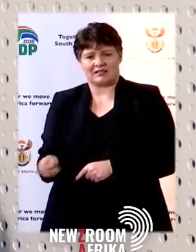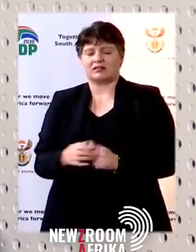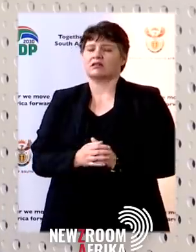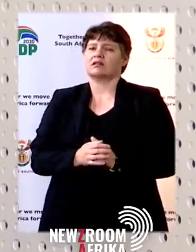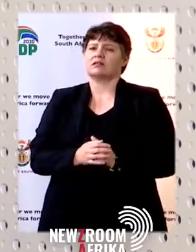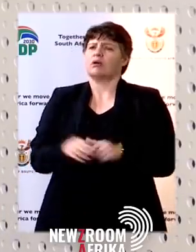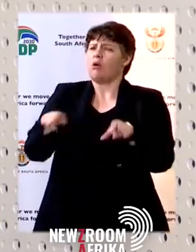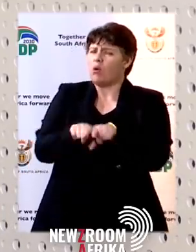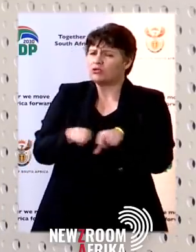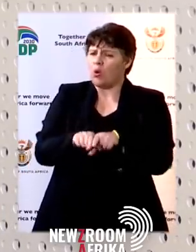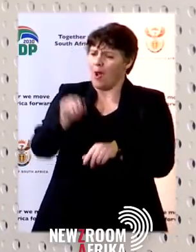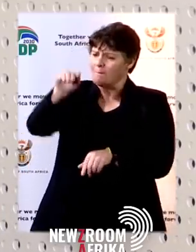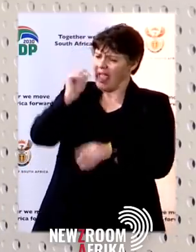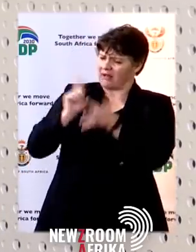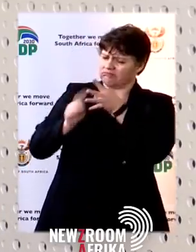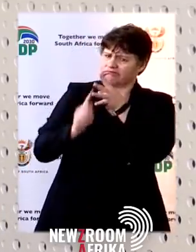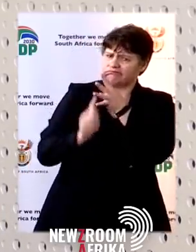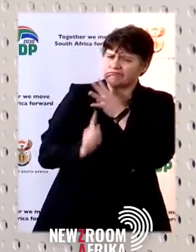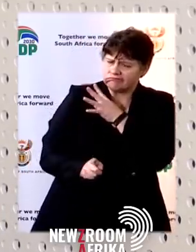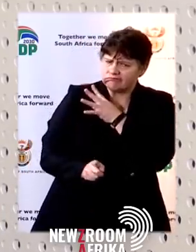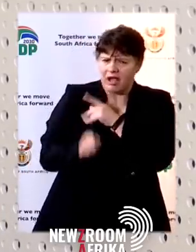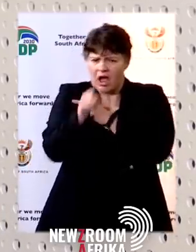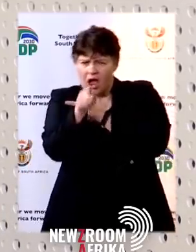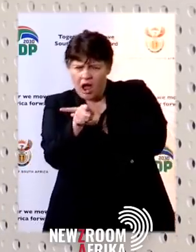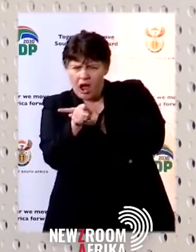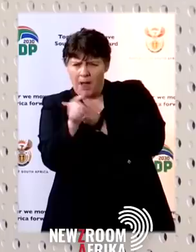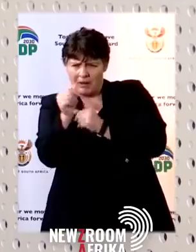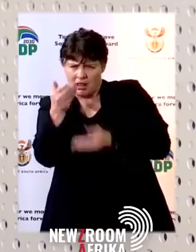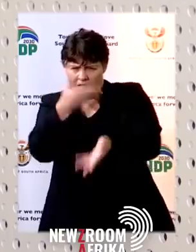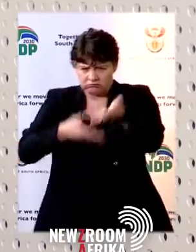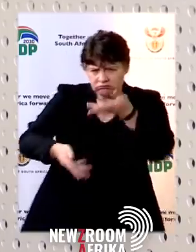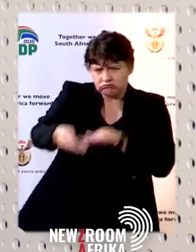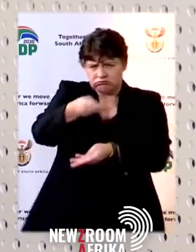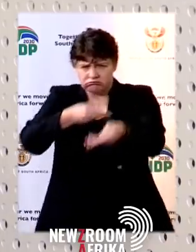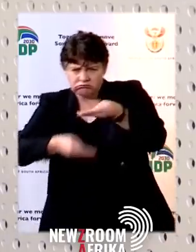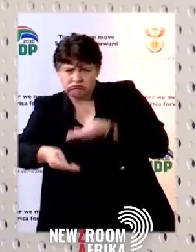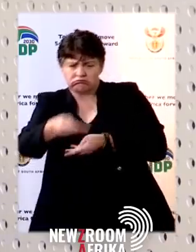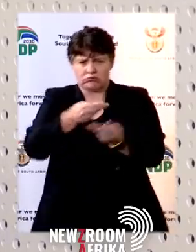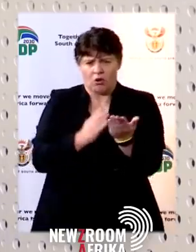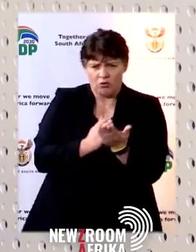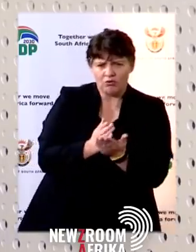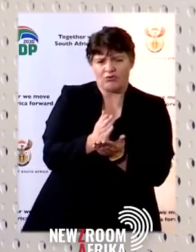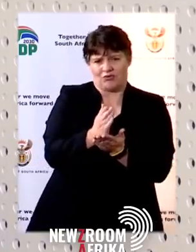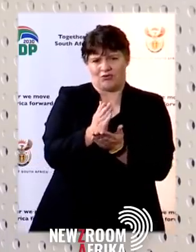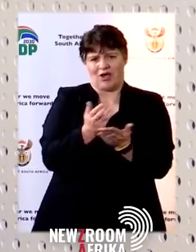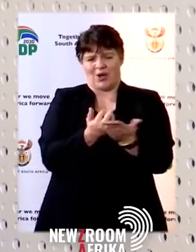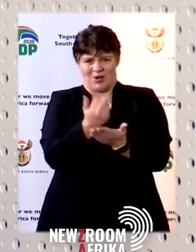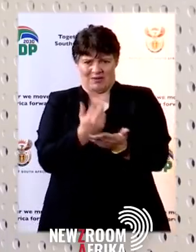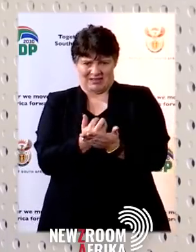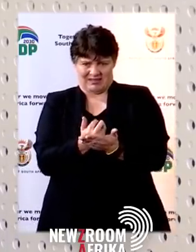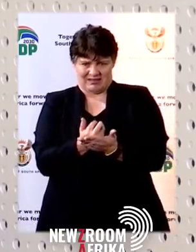and financial system to make sure that money continues to flow through the veins of our